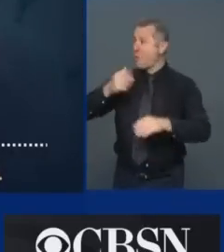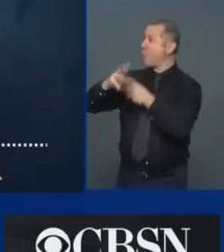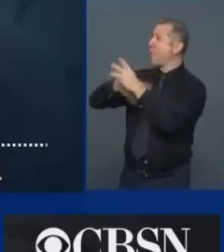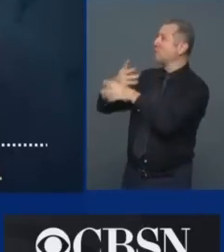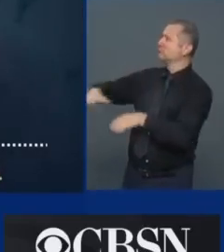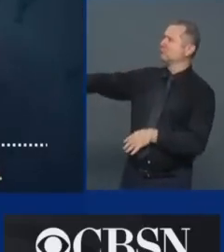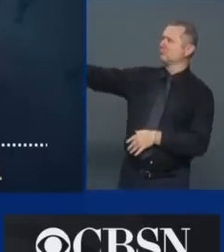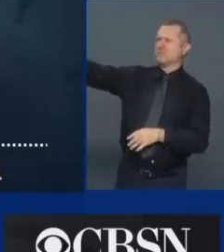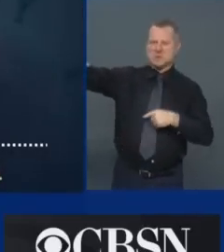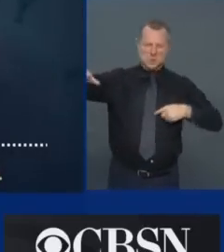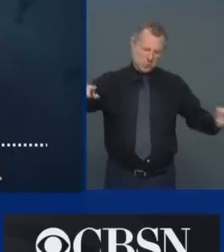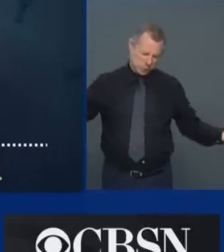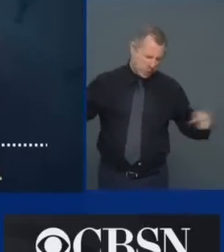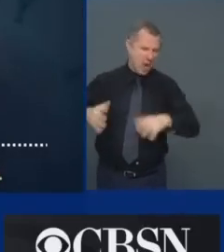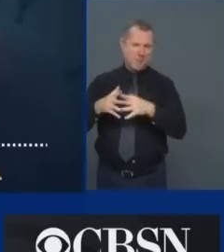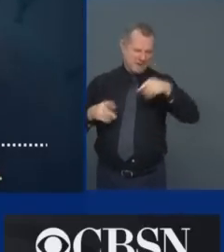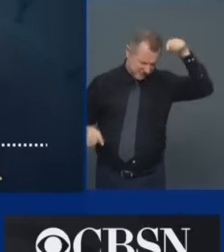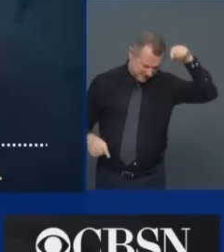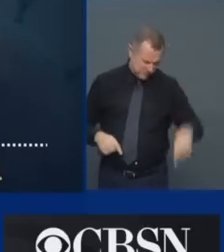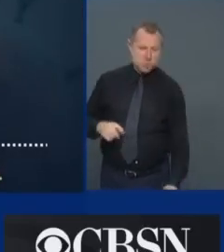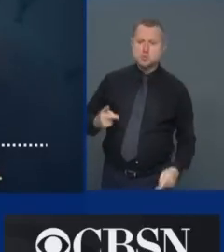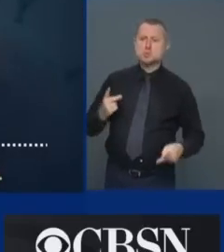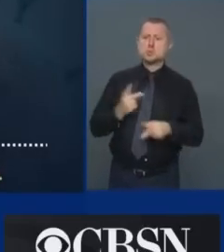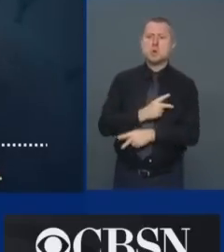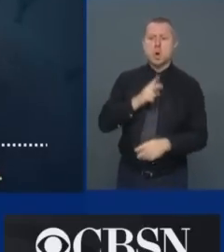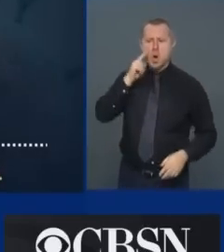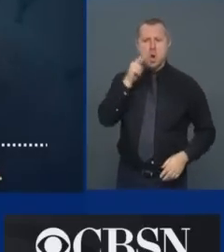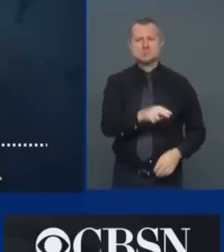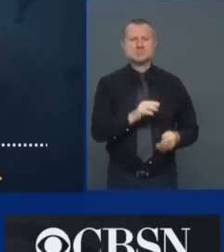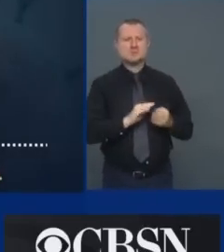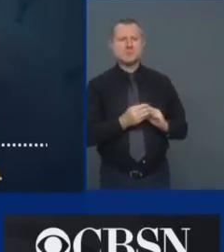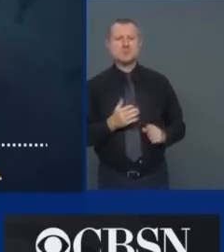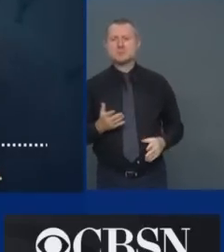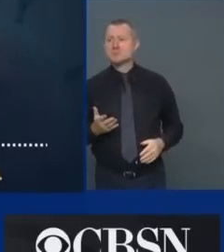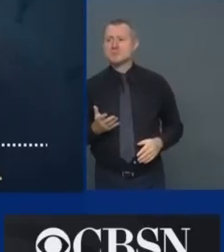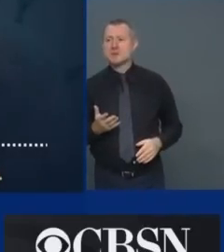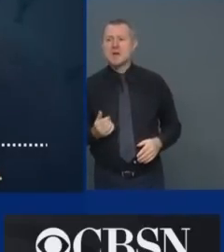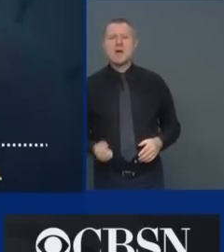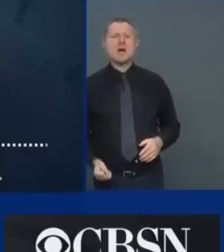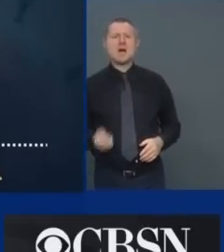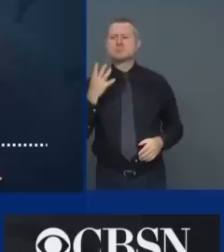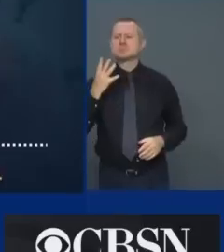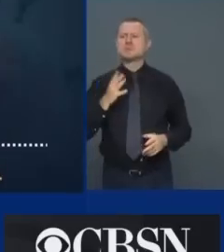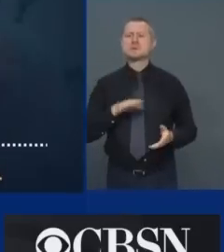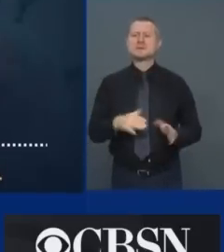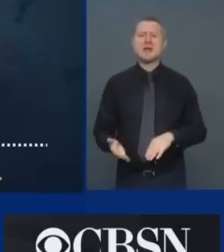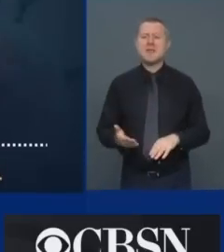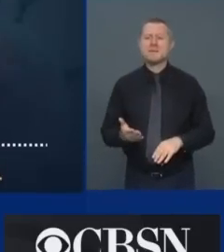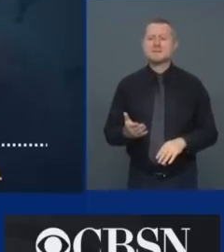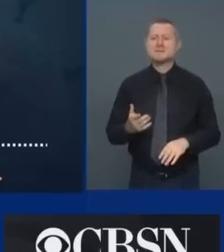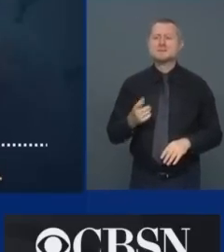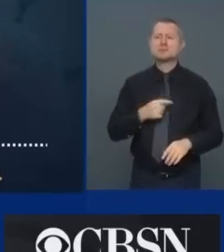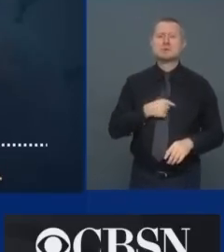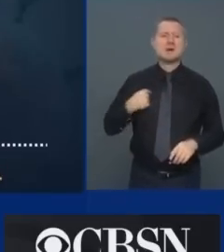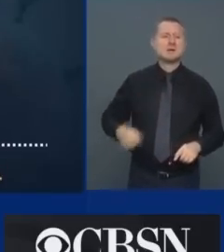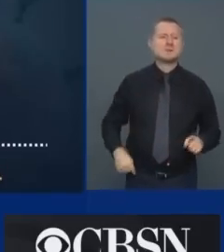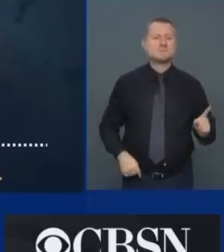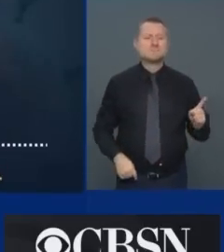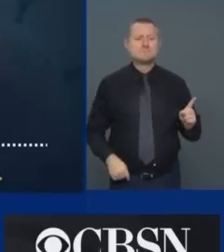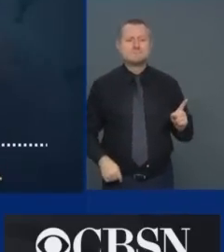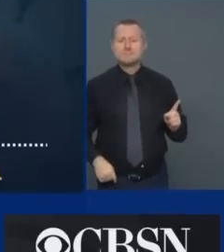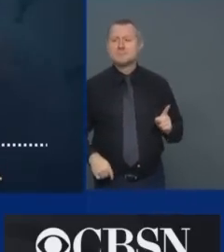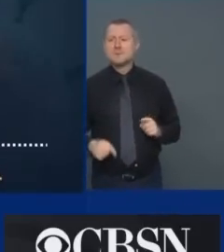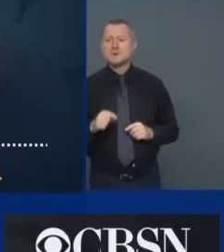that? Just look at the numbers. How many deaths did China have yesterday in COVID?